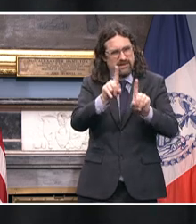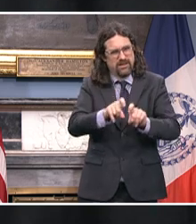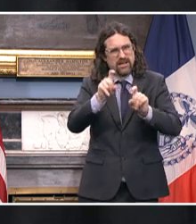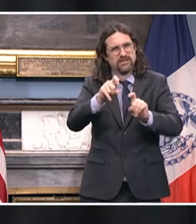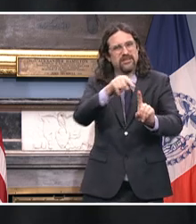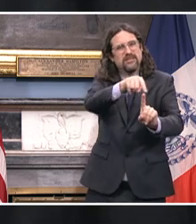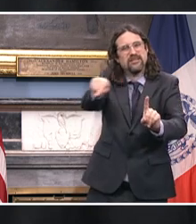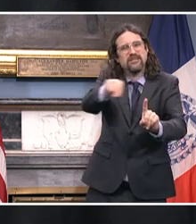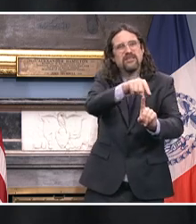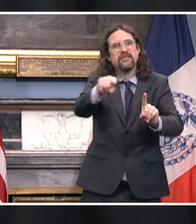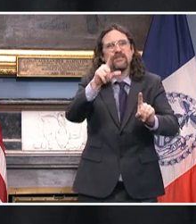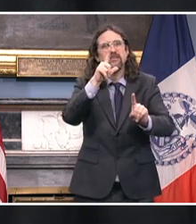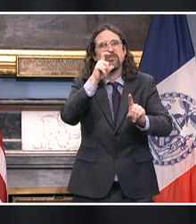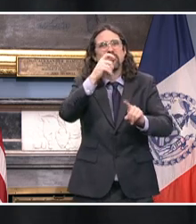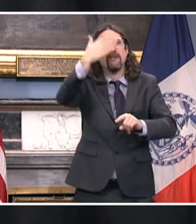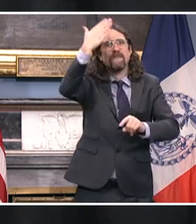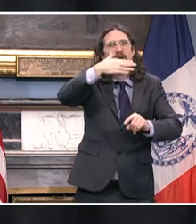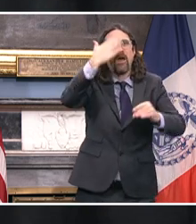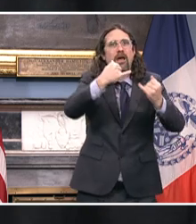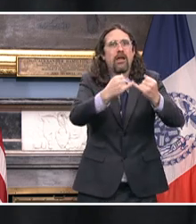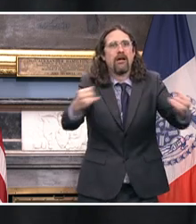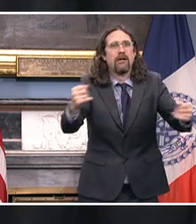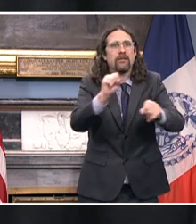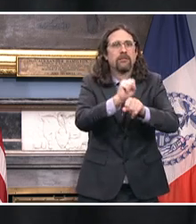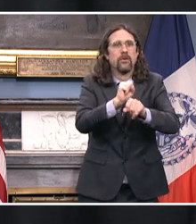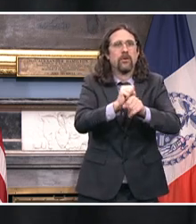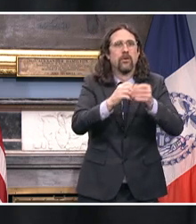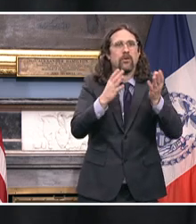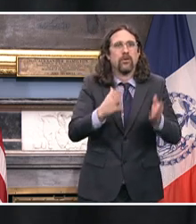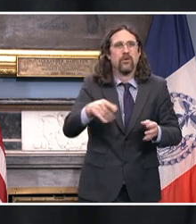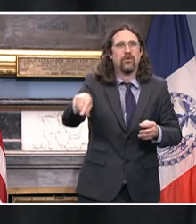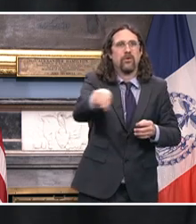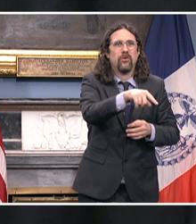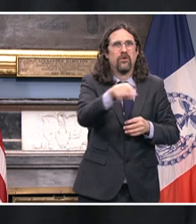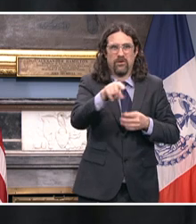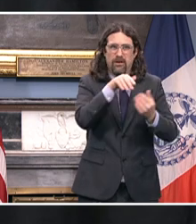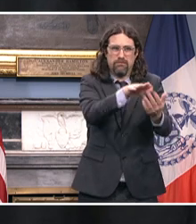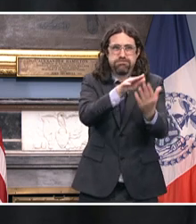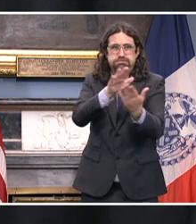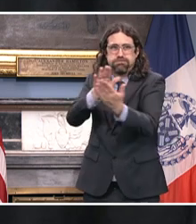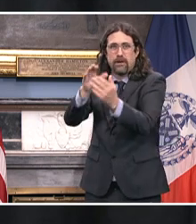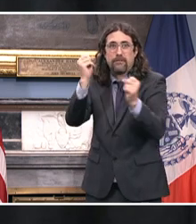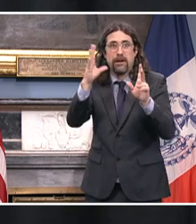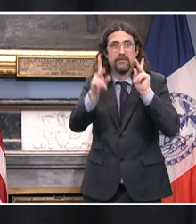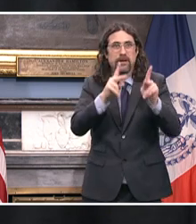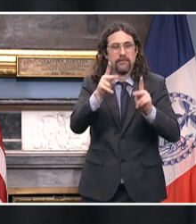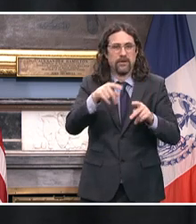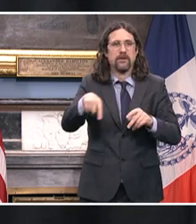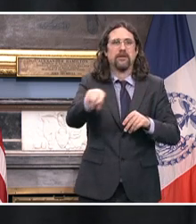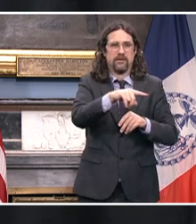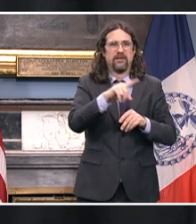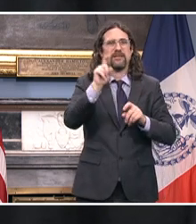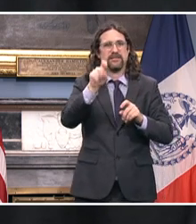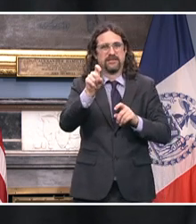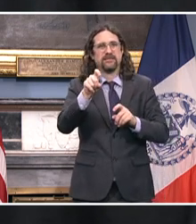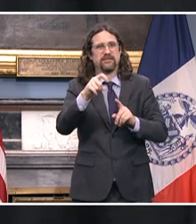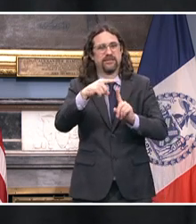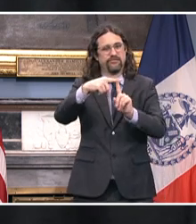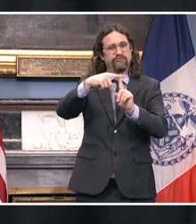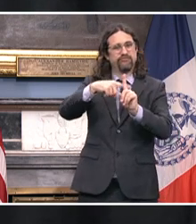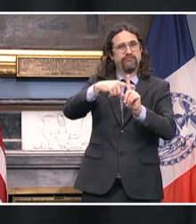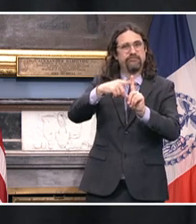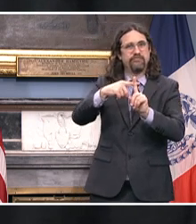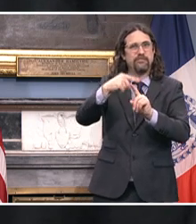delivered to our Department of Education enrichment centers for the children of first responders and healthcare